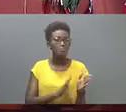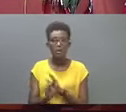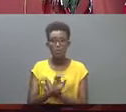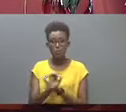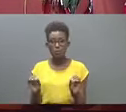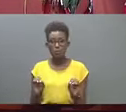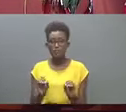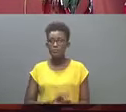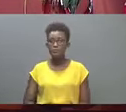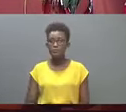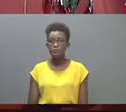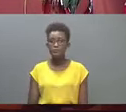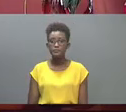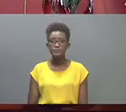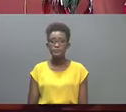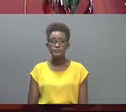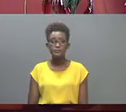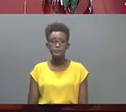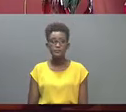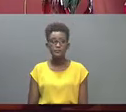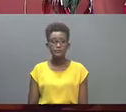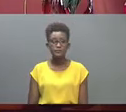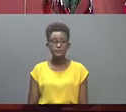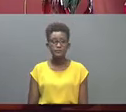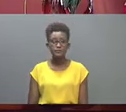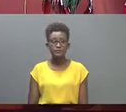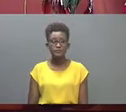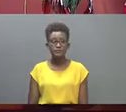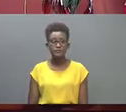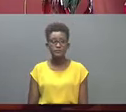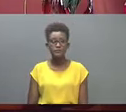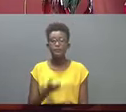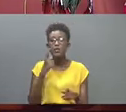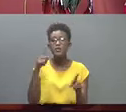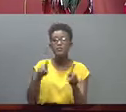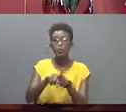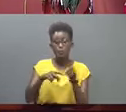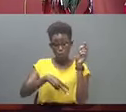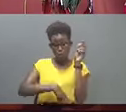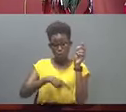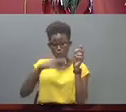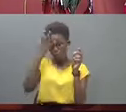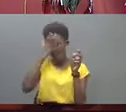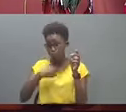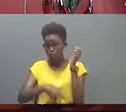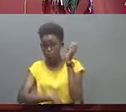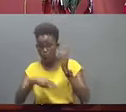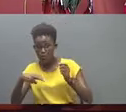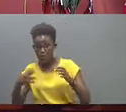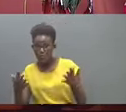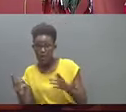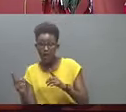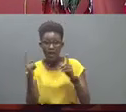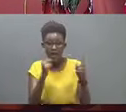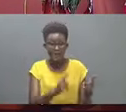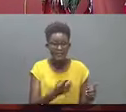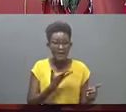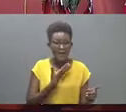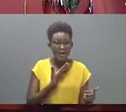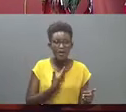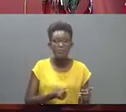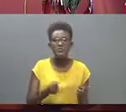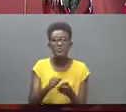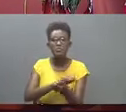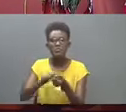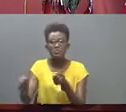rwawe ninjoro atatumiwe cyangwa utumvaga ko agomba kuza. The thief is one who comes to interfere with your peace, the one